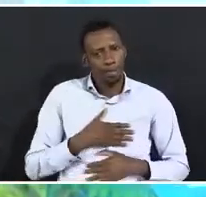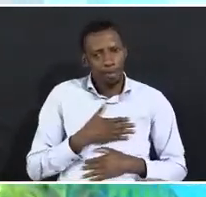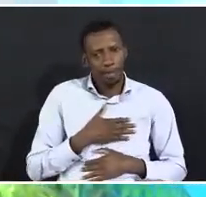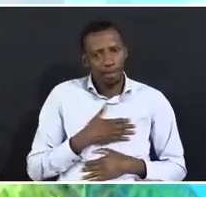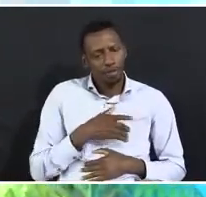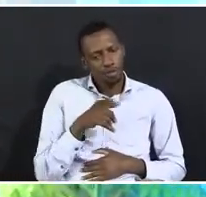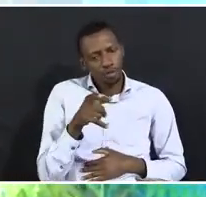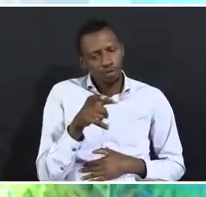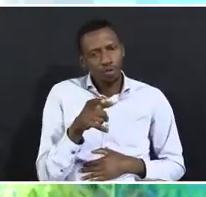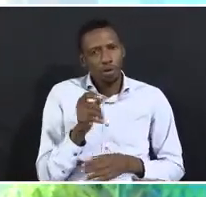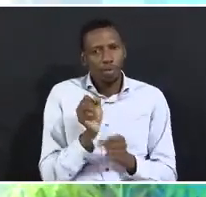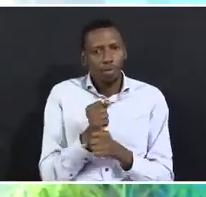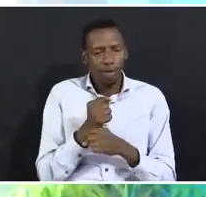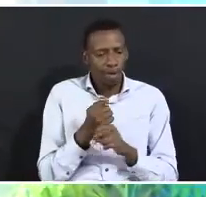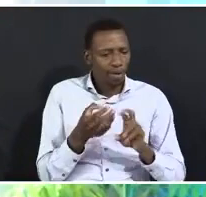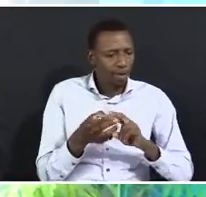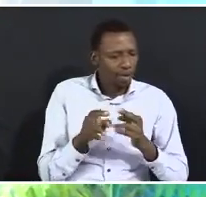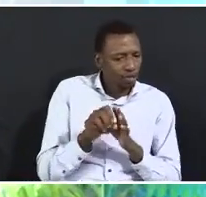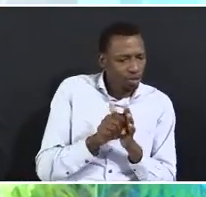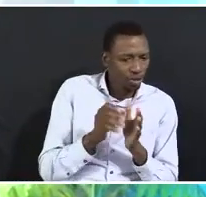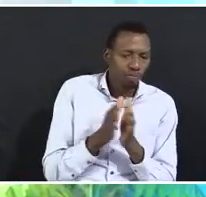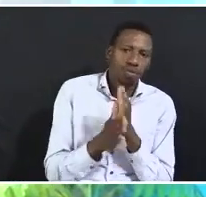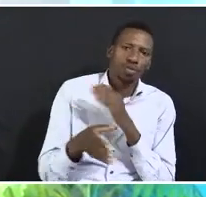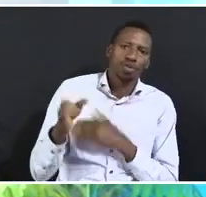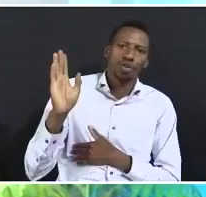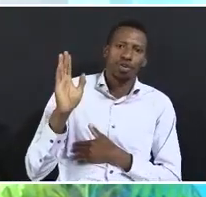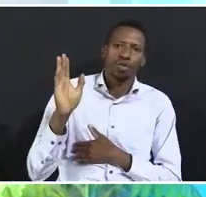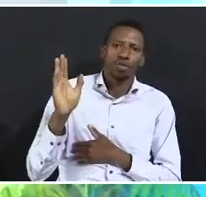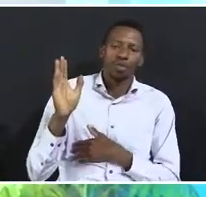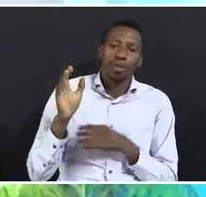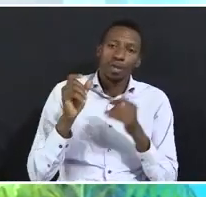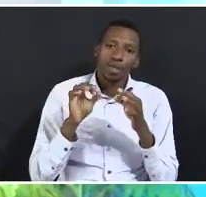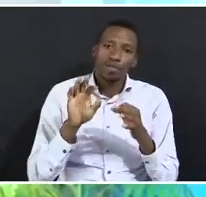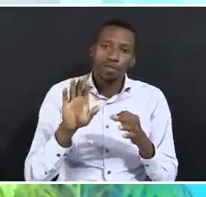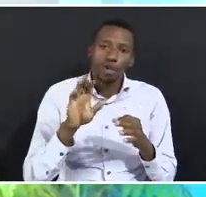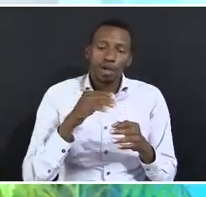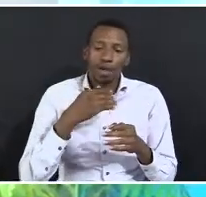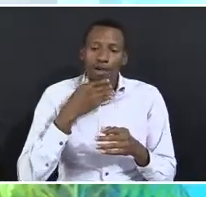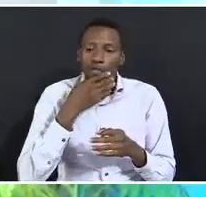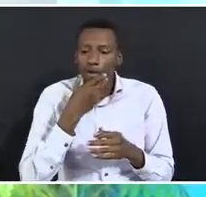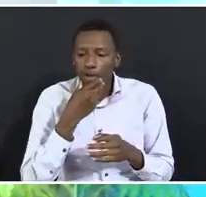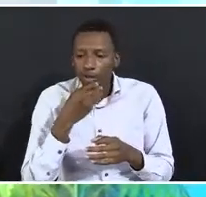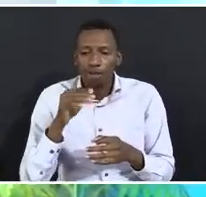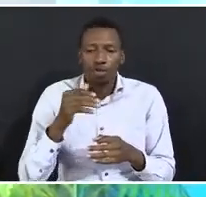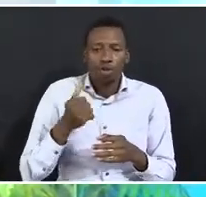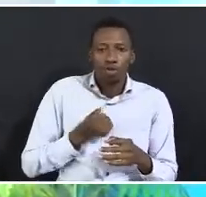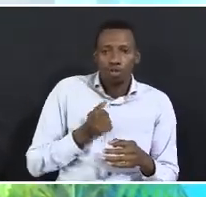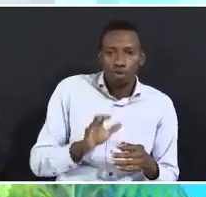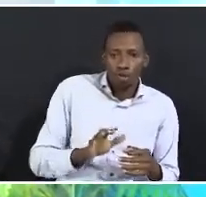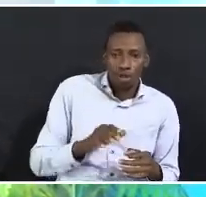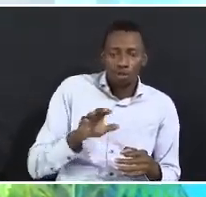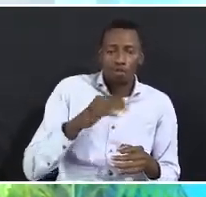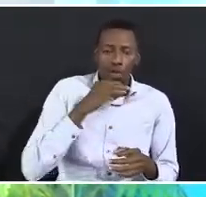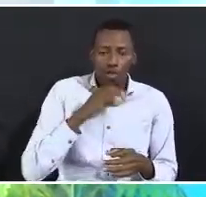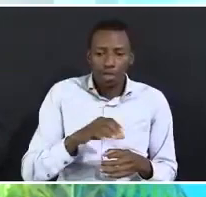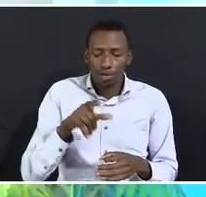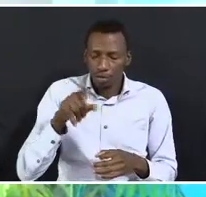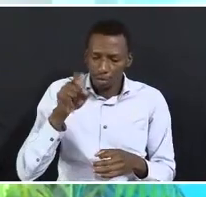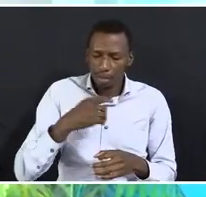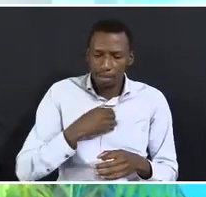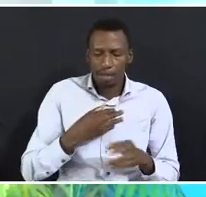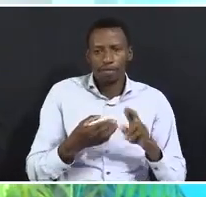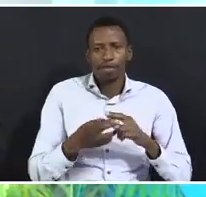with God. Whether your sons are in church, your daughters are coming to church, your father not in church, you have a relationship with